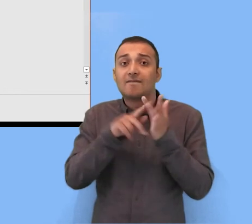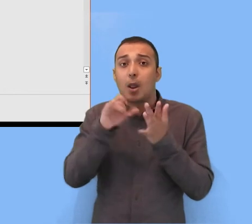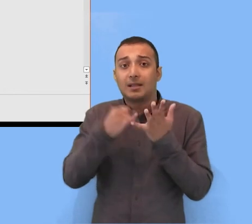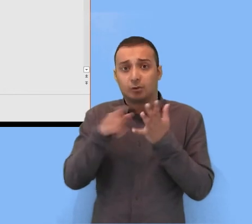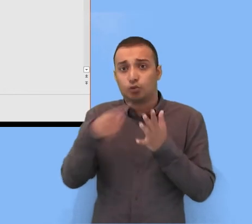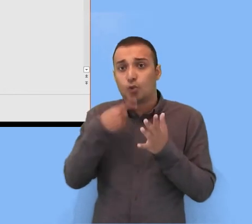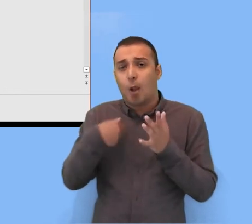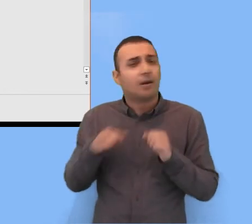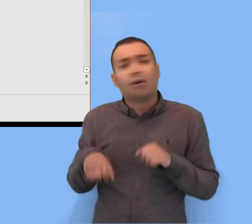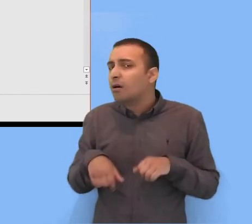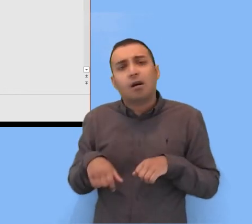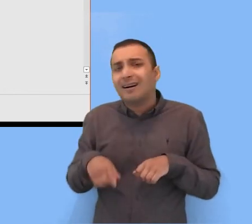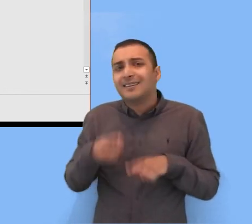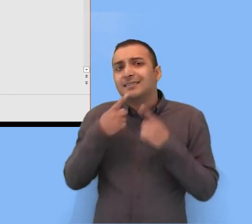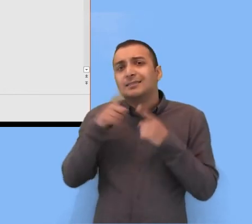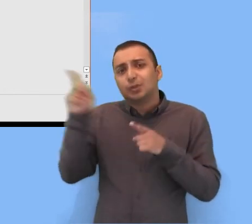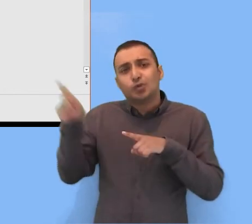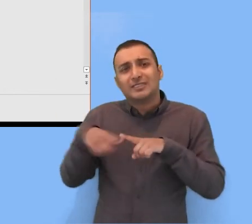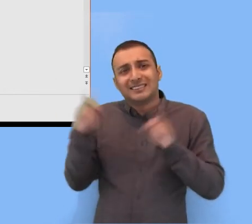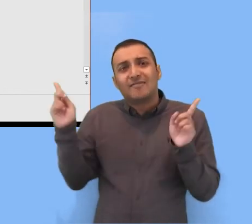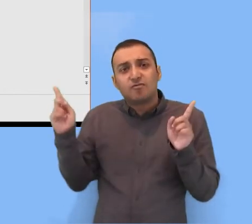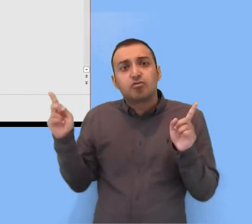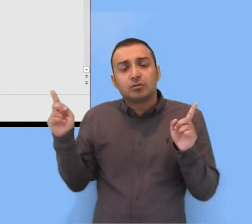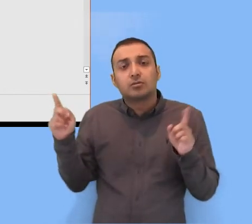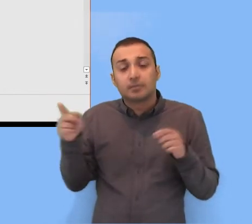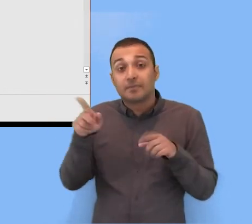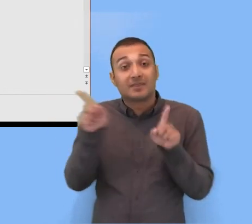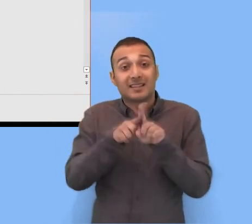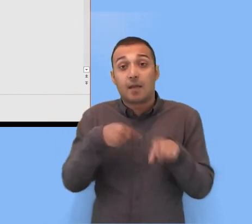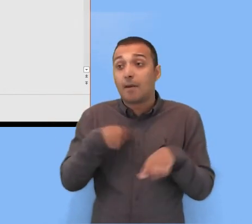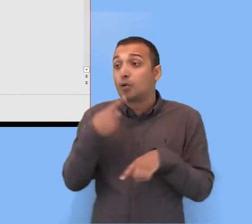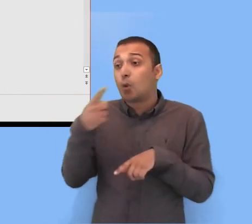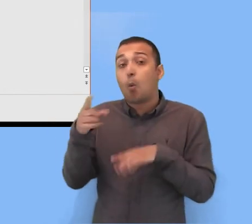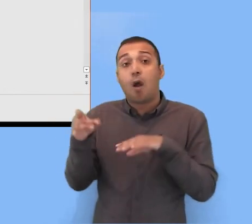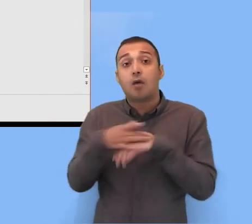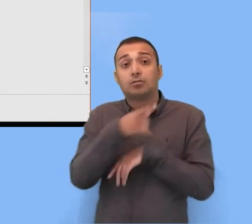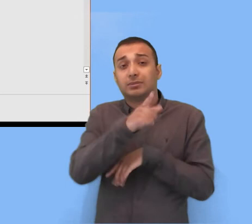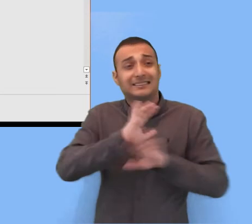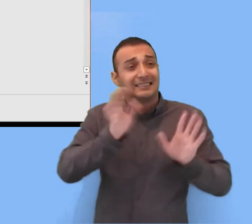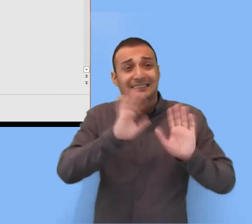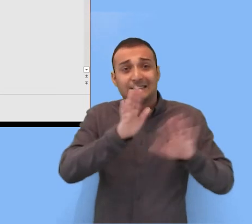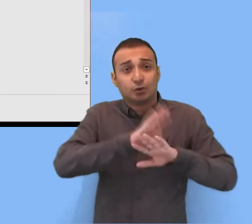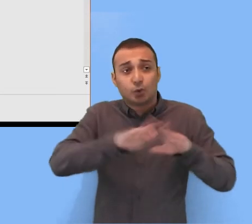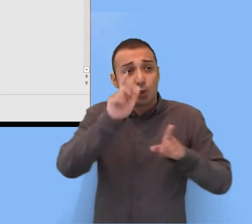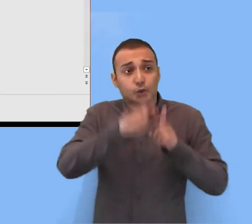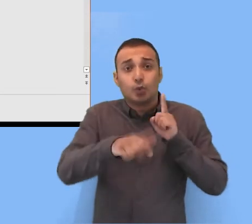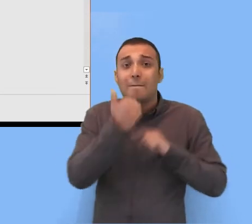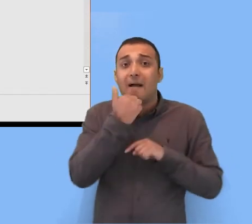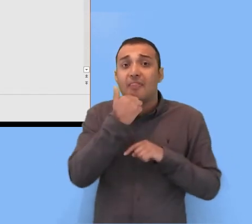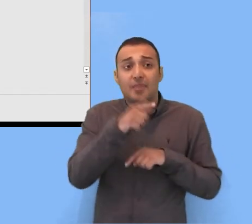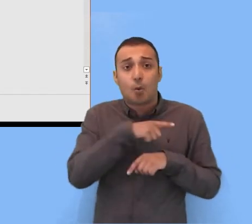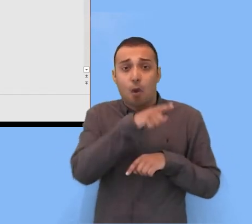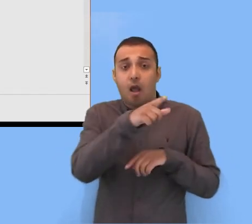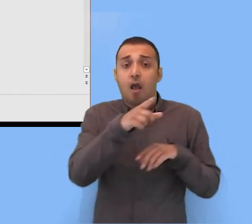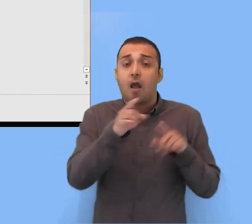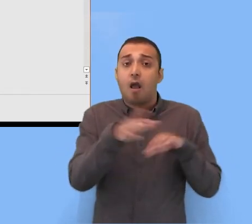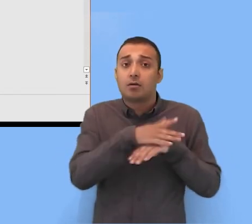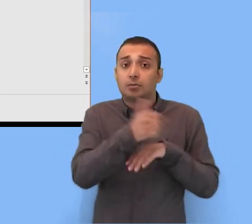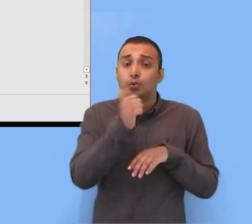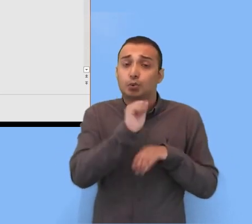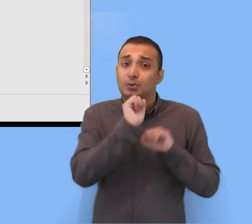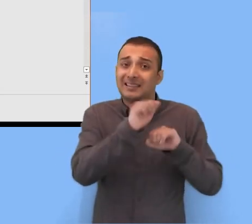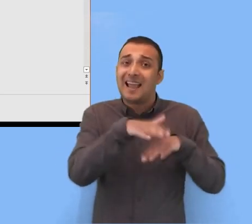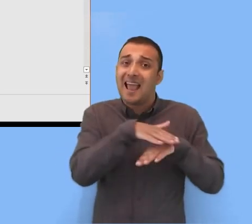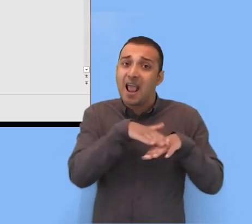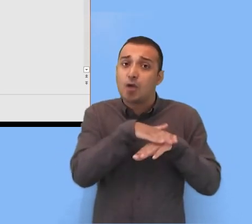different." I told my husband not to do maths with her because he'll confuse her using the Asian methods. And I had to correct him when he